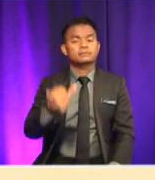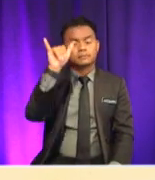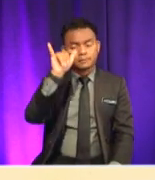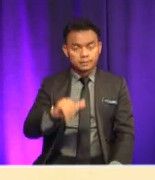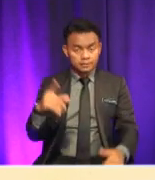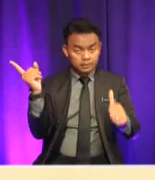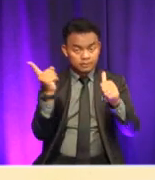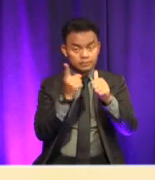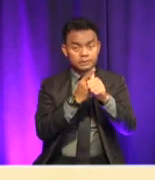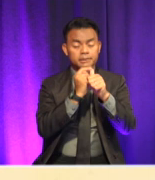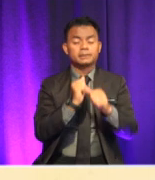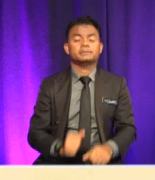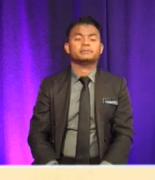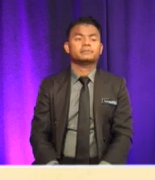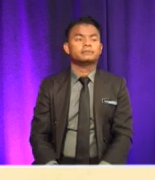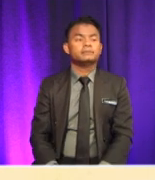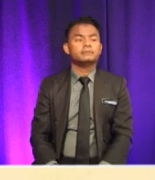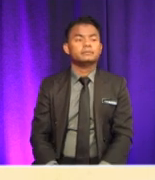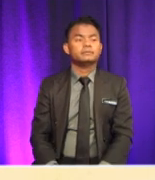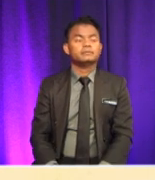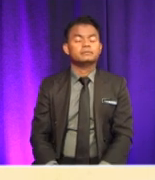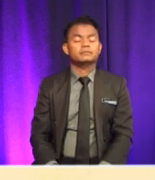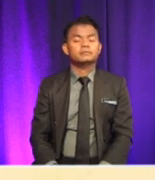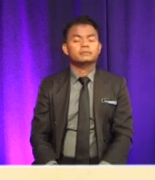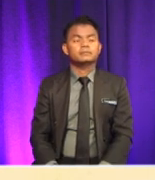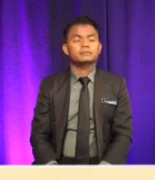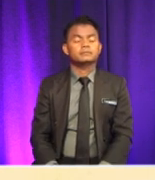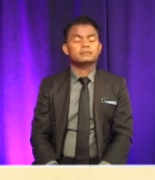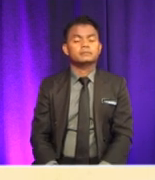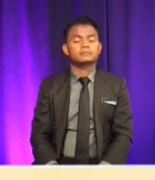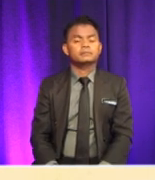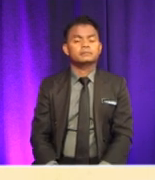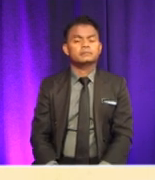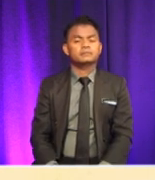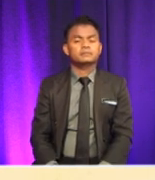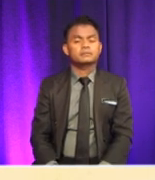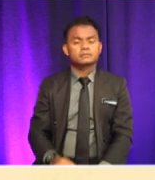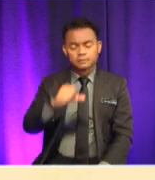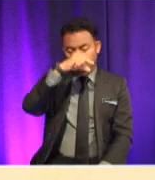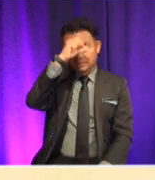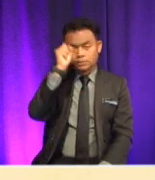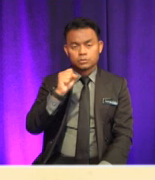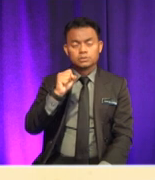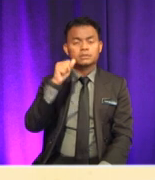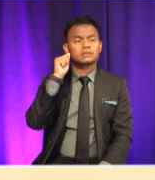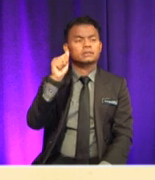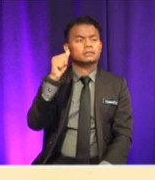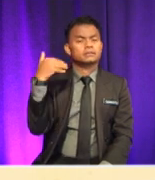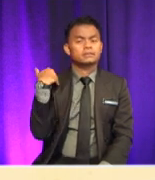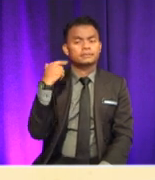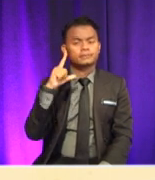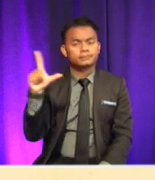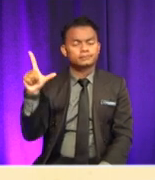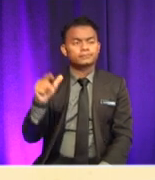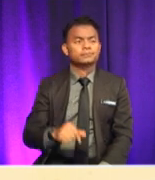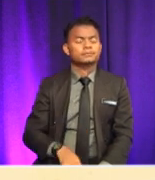question is on short story, where it's going to be, the question A is actually passage-based question. It holds the weightage of 15